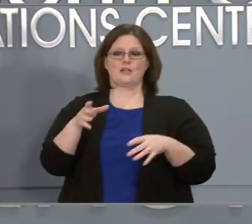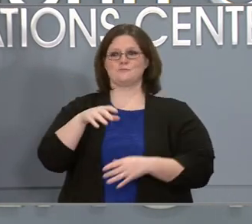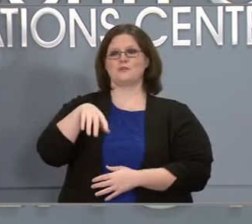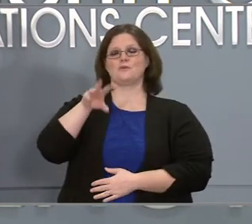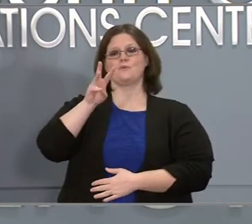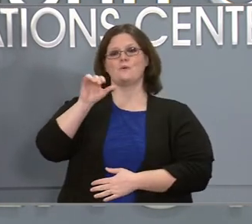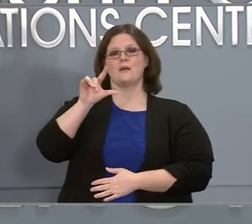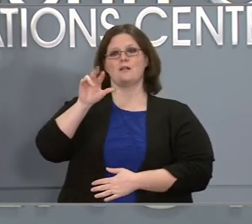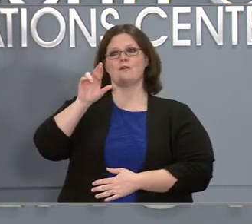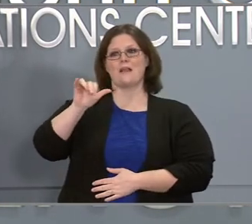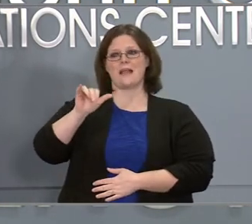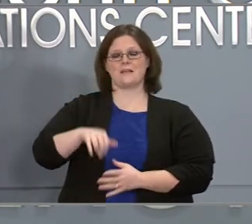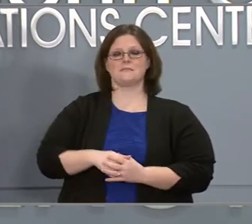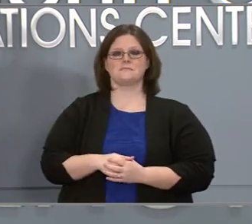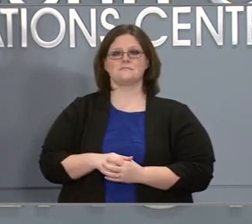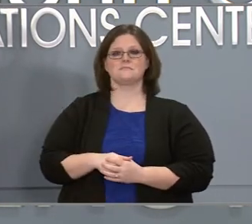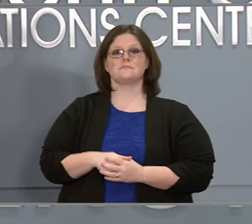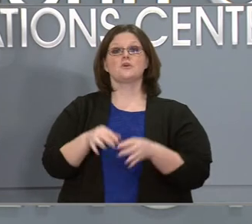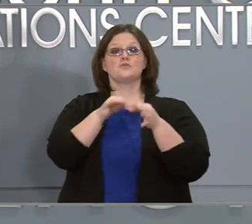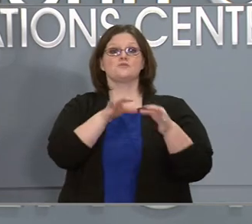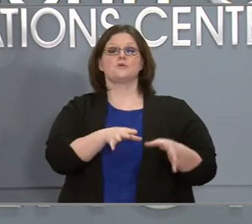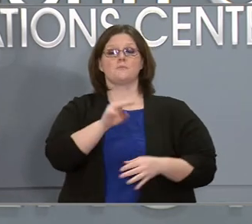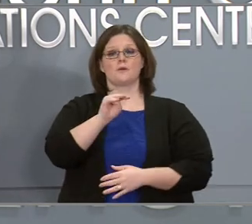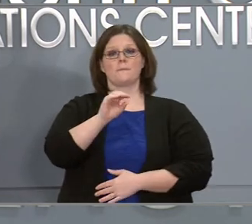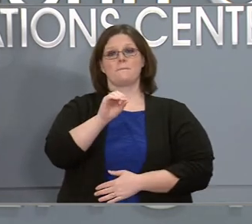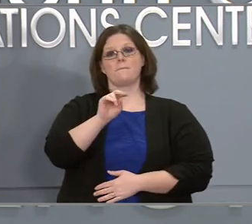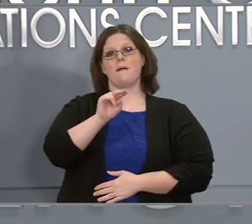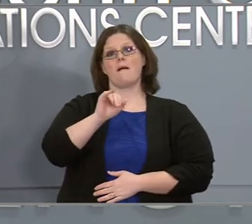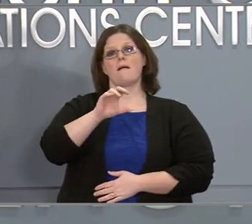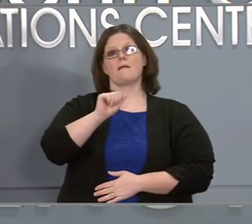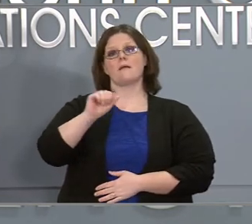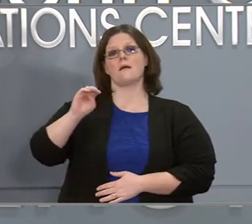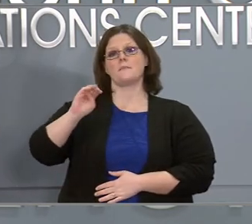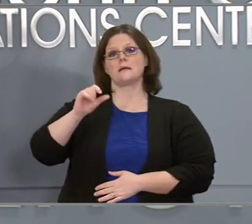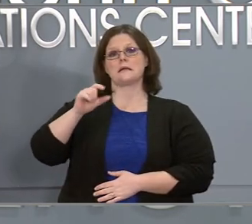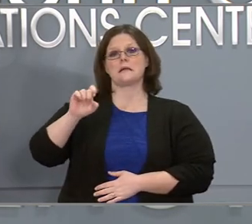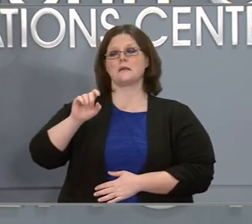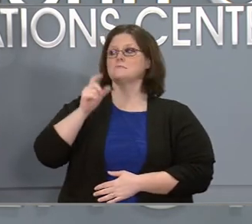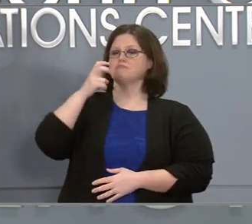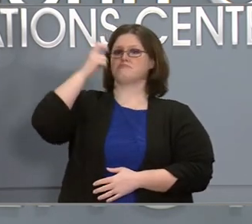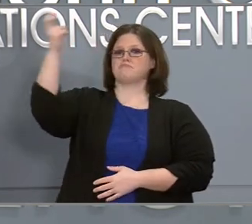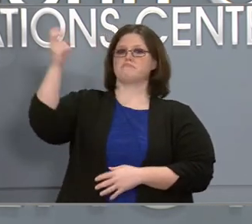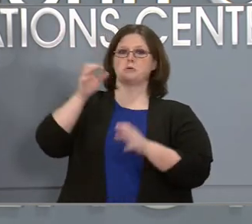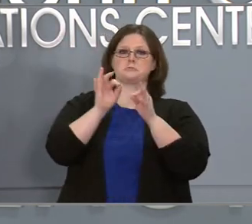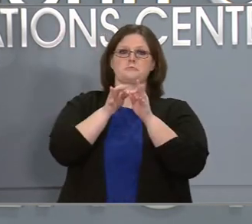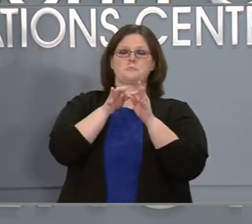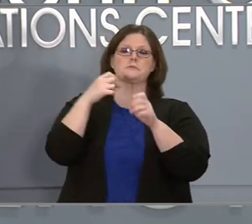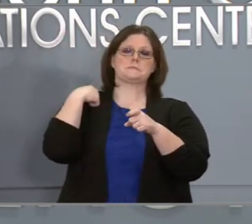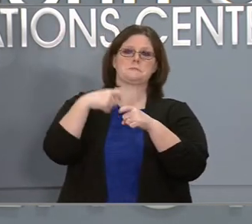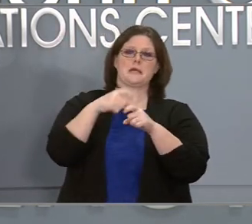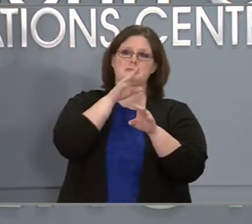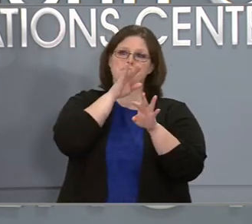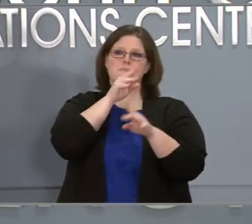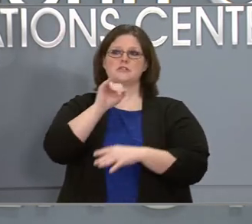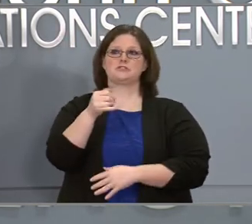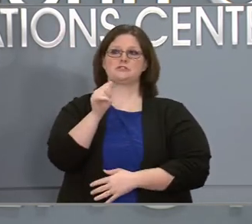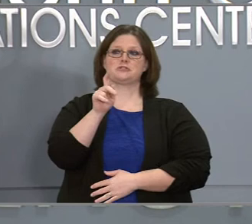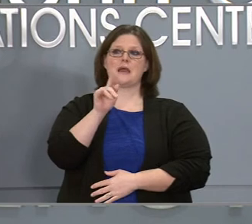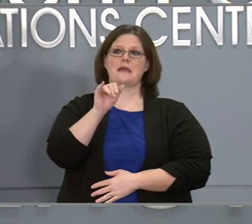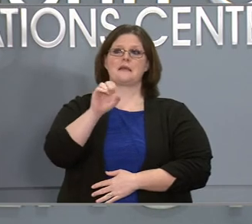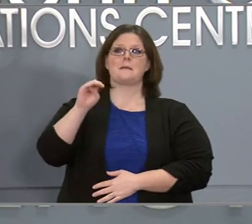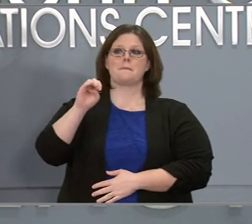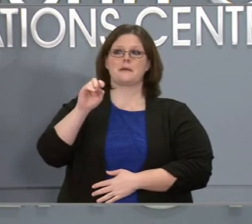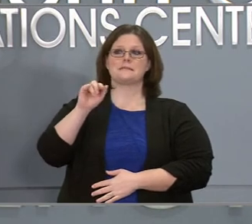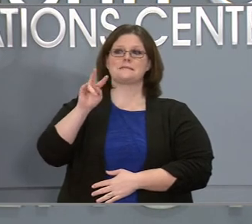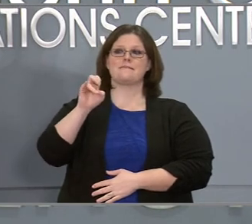Ray. Monica McGee is our sign language interpreter, and behind the scenes, Jackie Mativier and Margaret Wolf